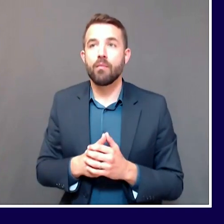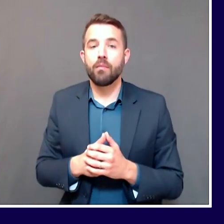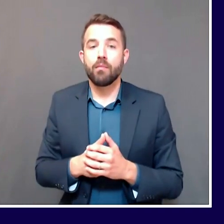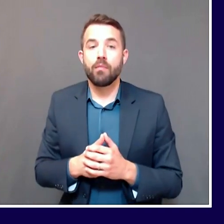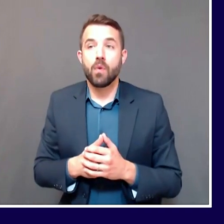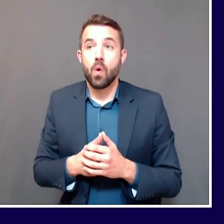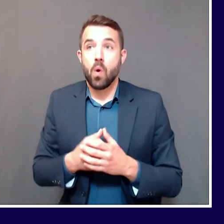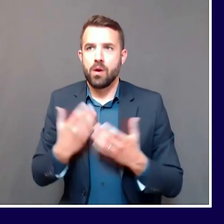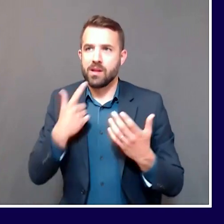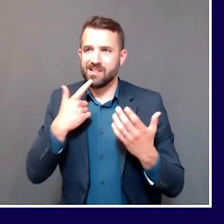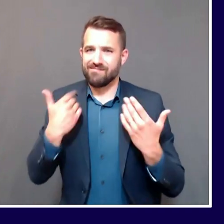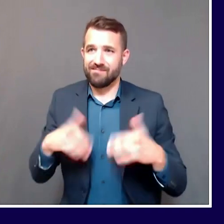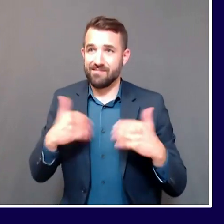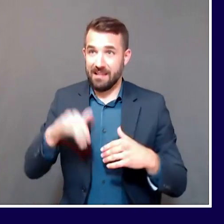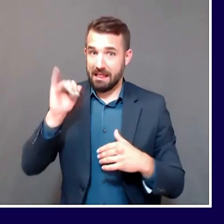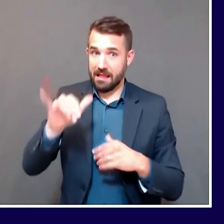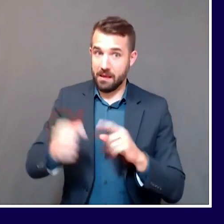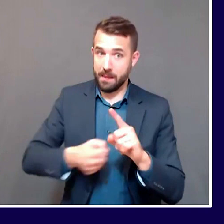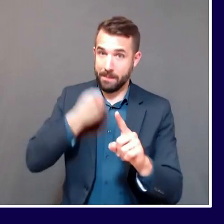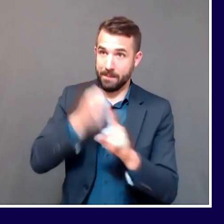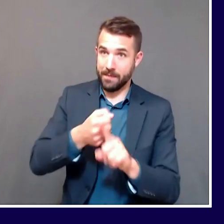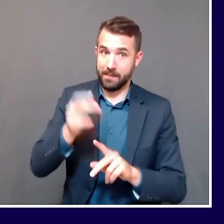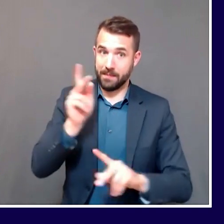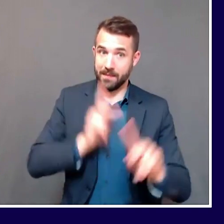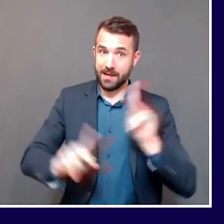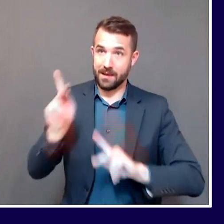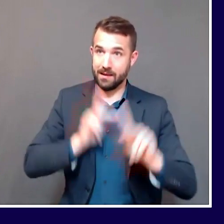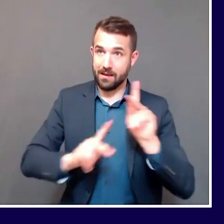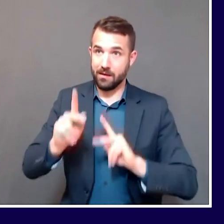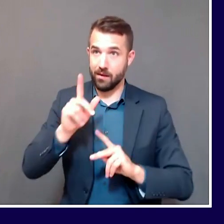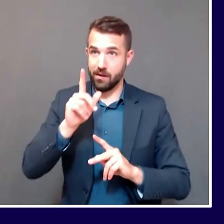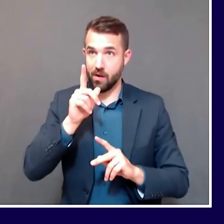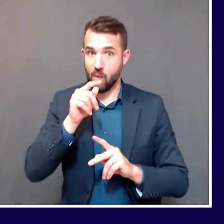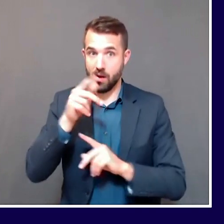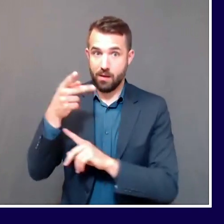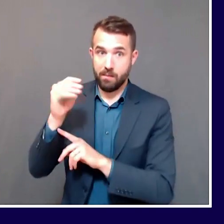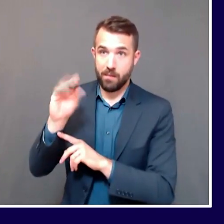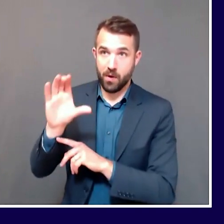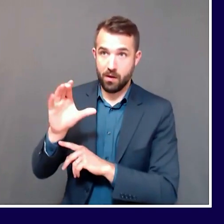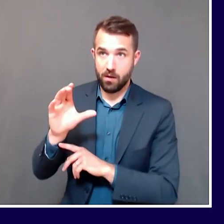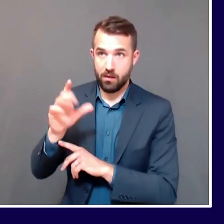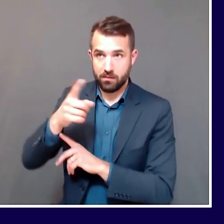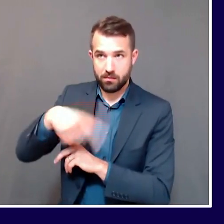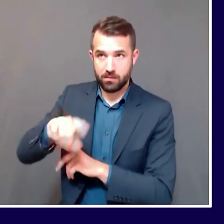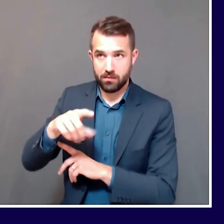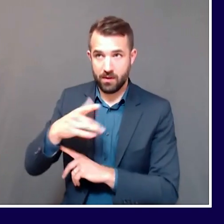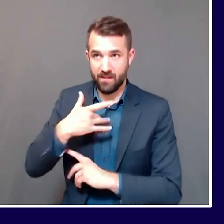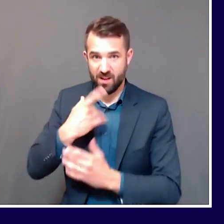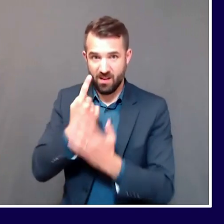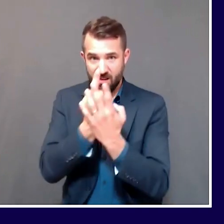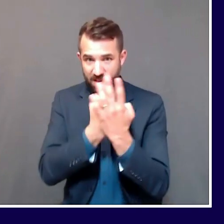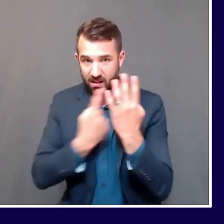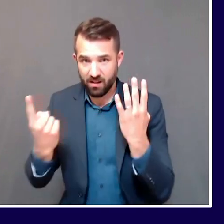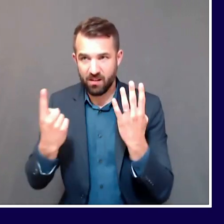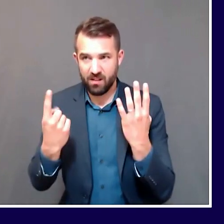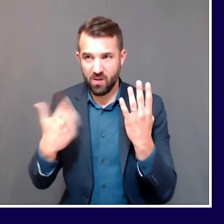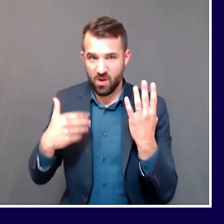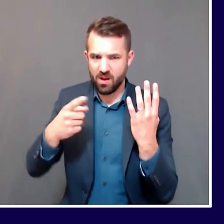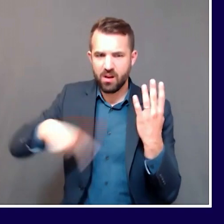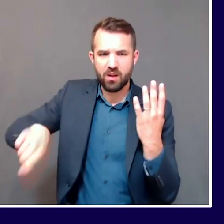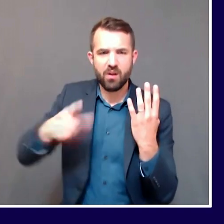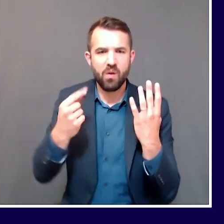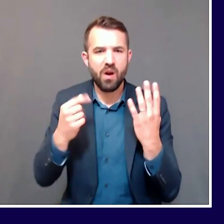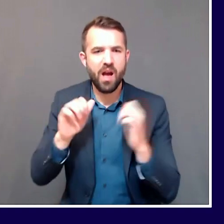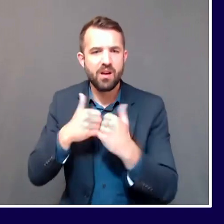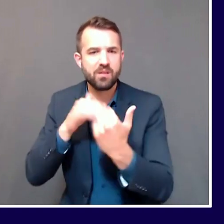disproportionate impact, allocate resources, prevent it from growing? Thank you. Sure thing, Kit. I'll take the first part. Commissioner,